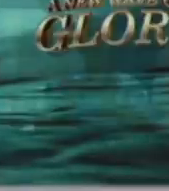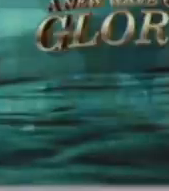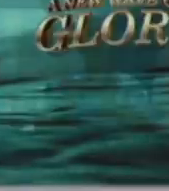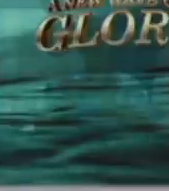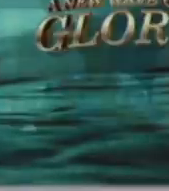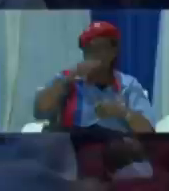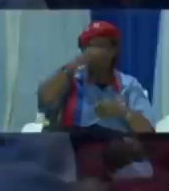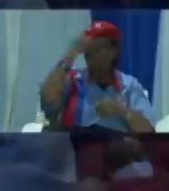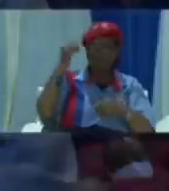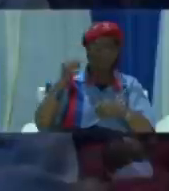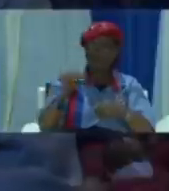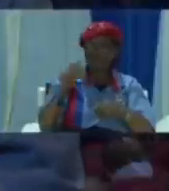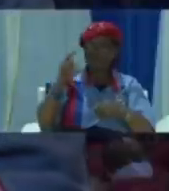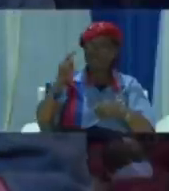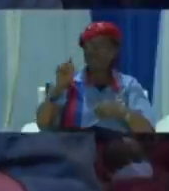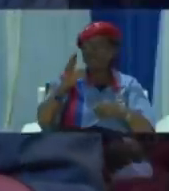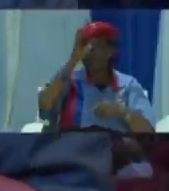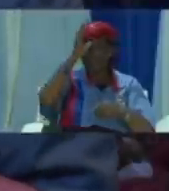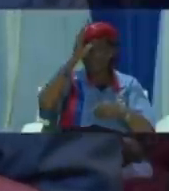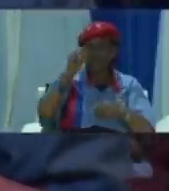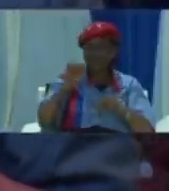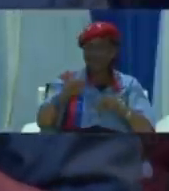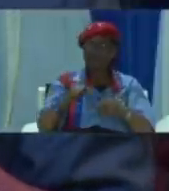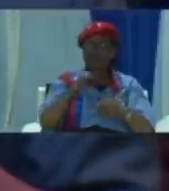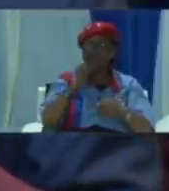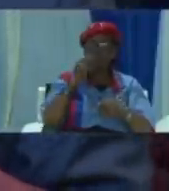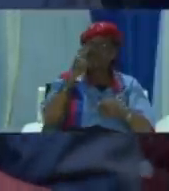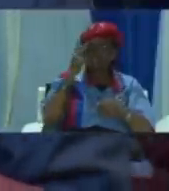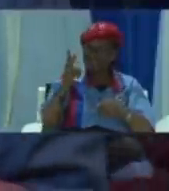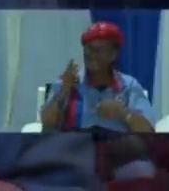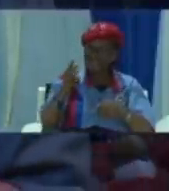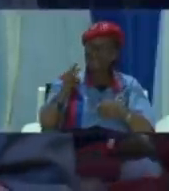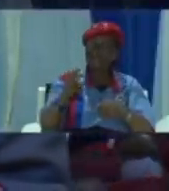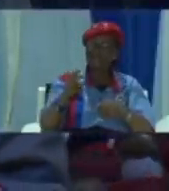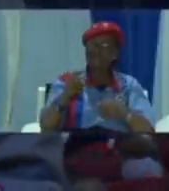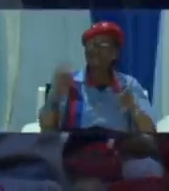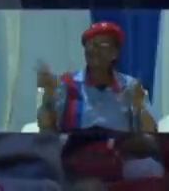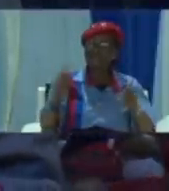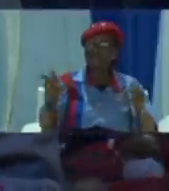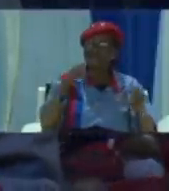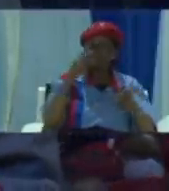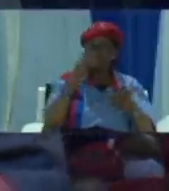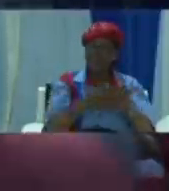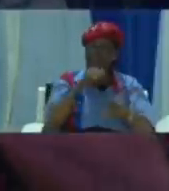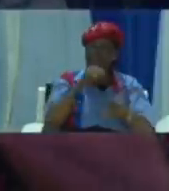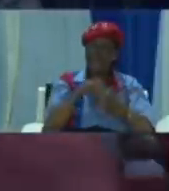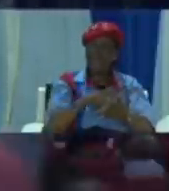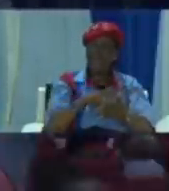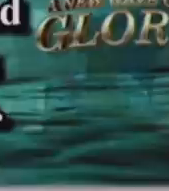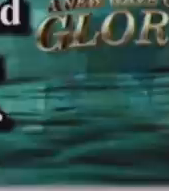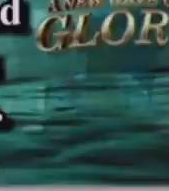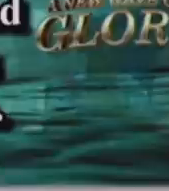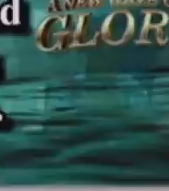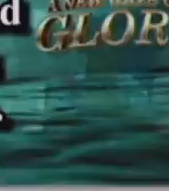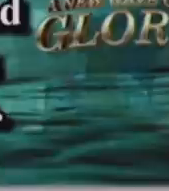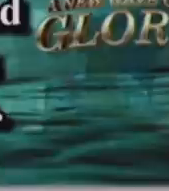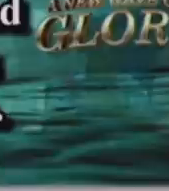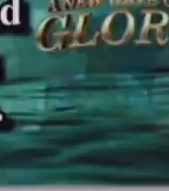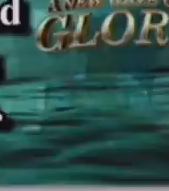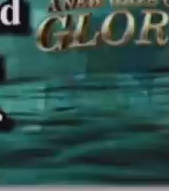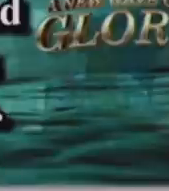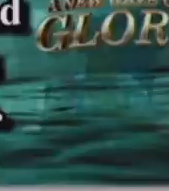father couldn't see very well. But the father crossed his